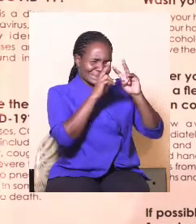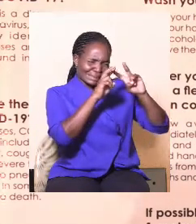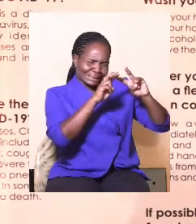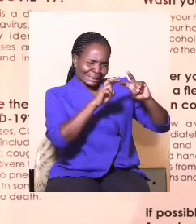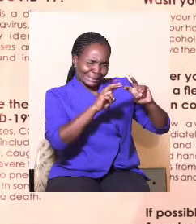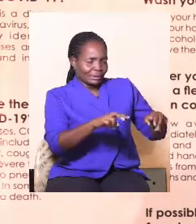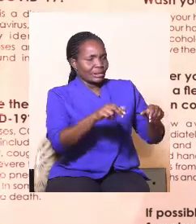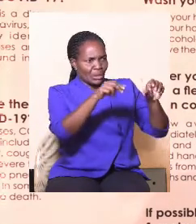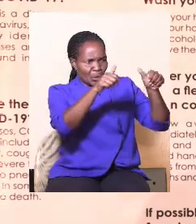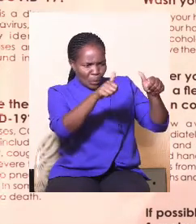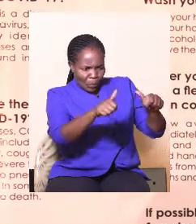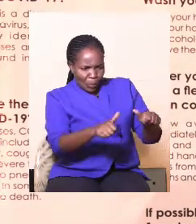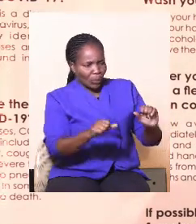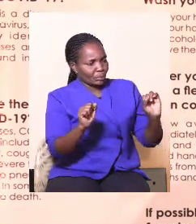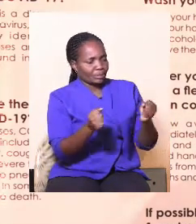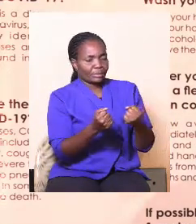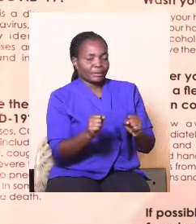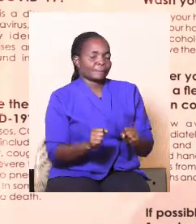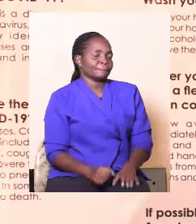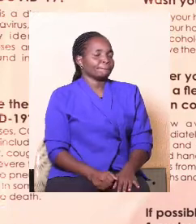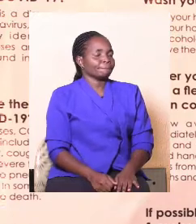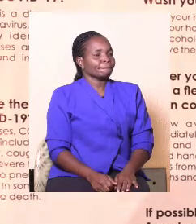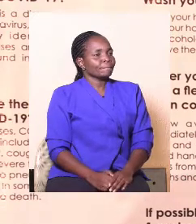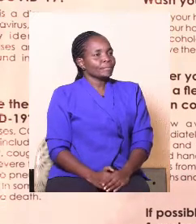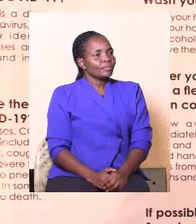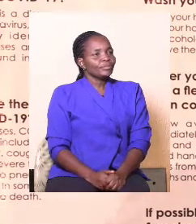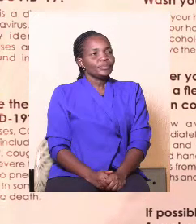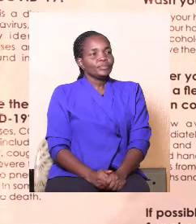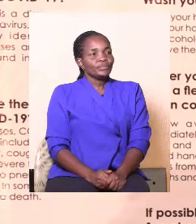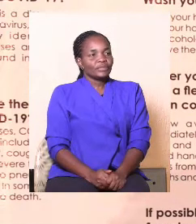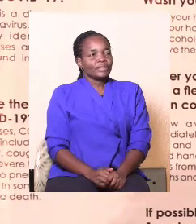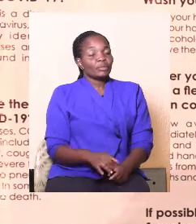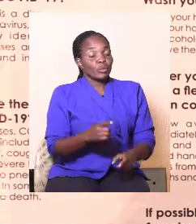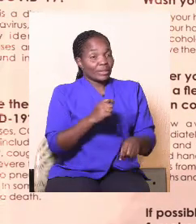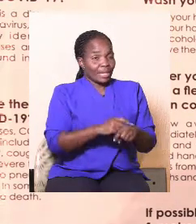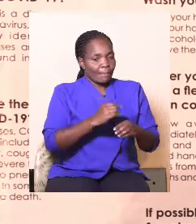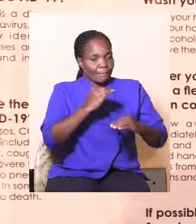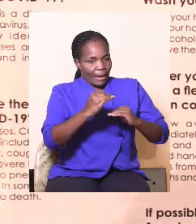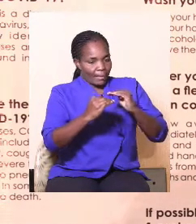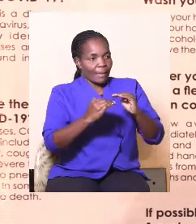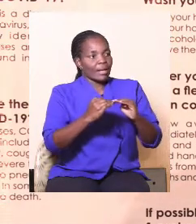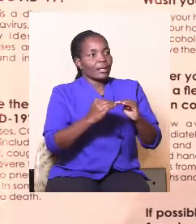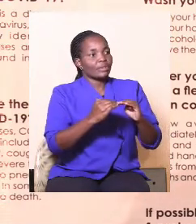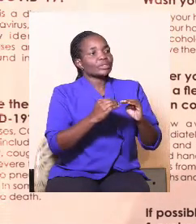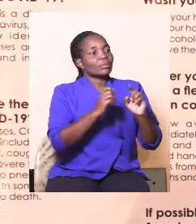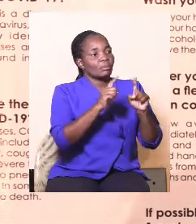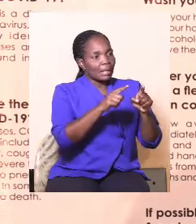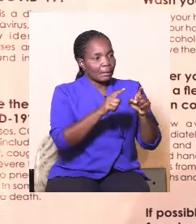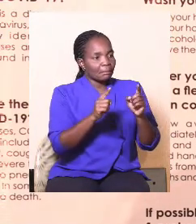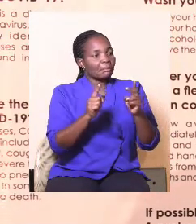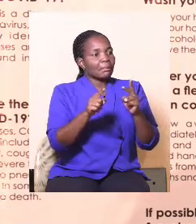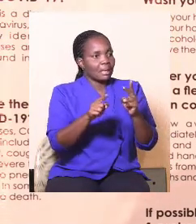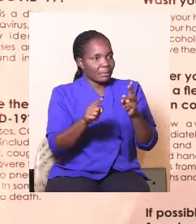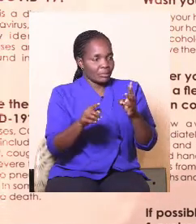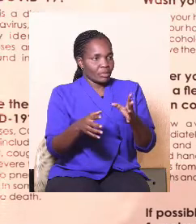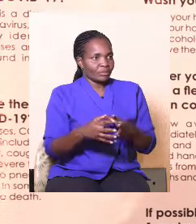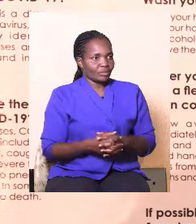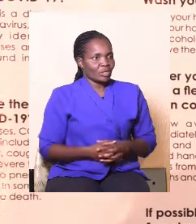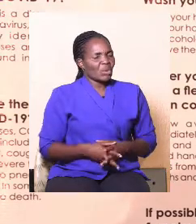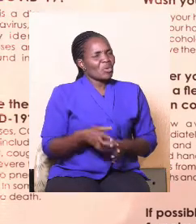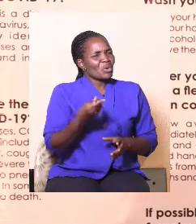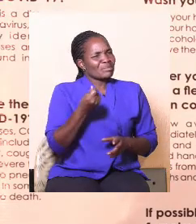are doing. I think I have answered the question. And maybe just to Erastus, the amount is not it's 250,